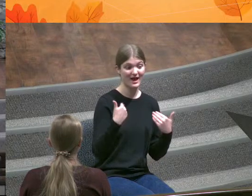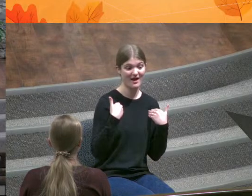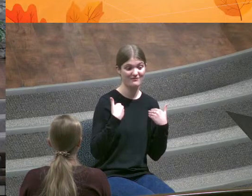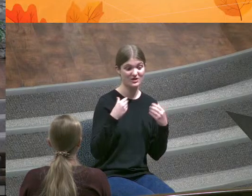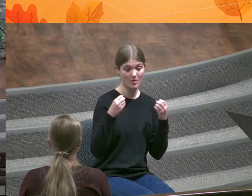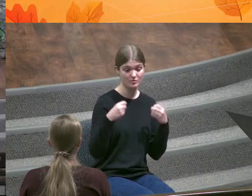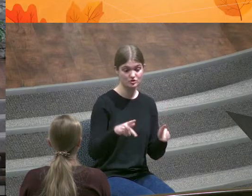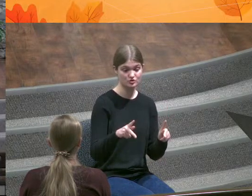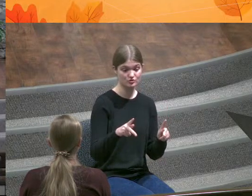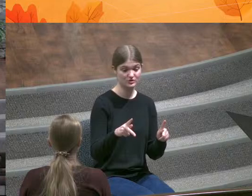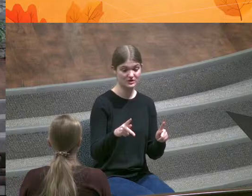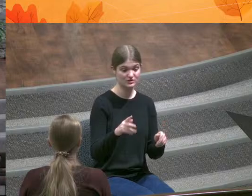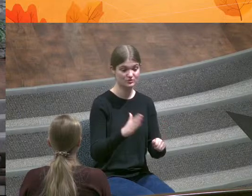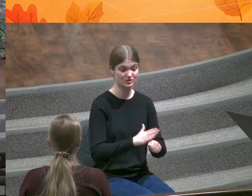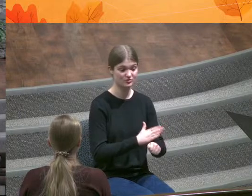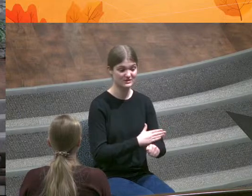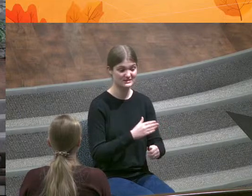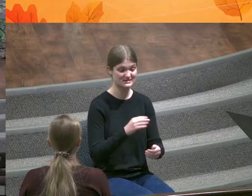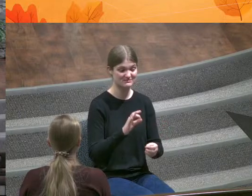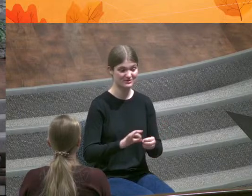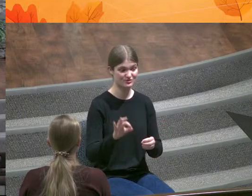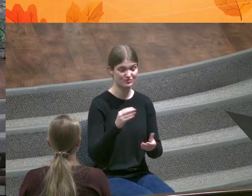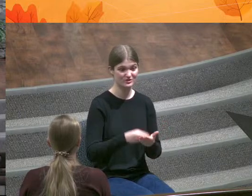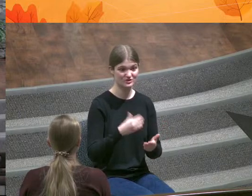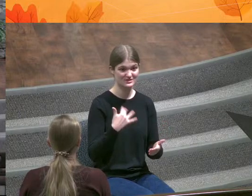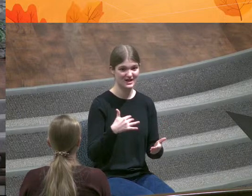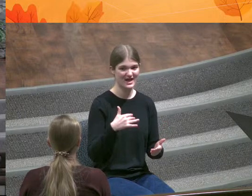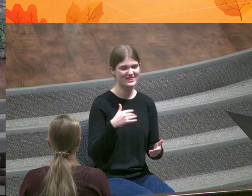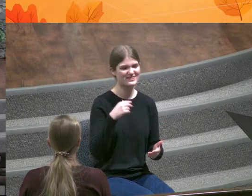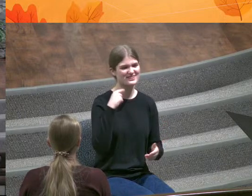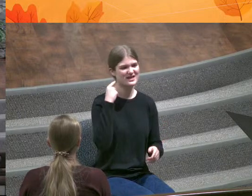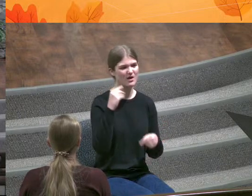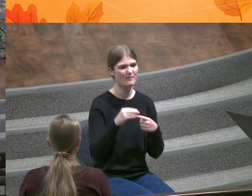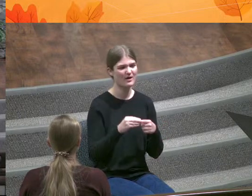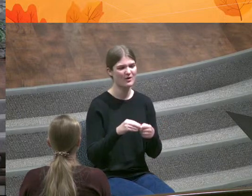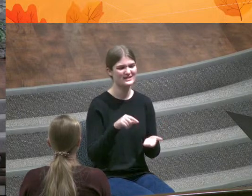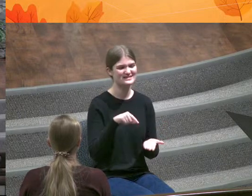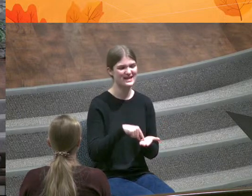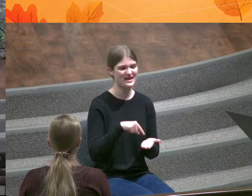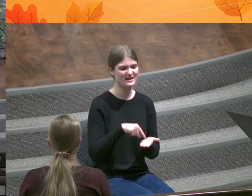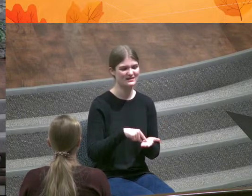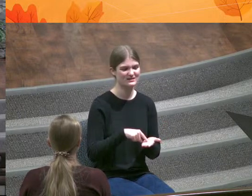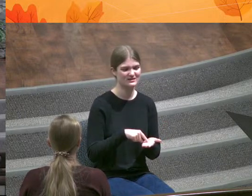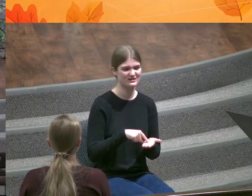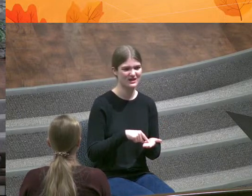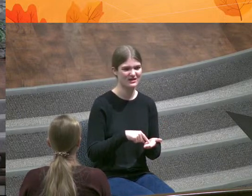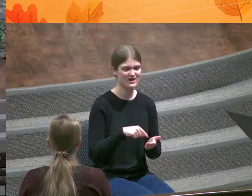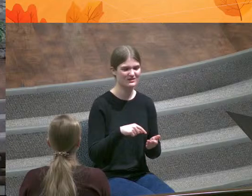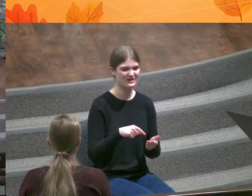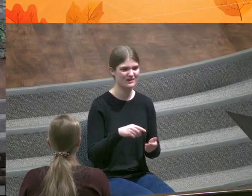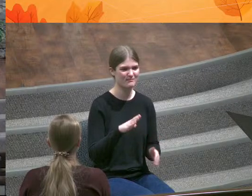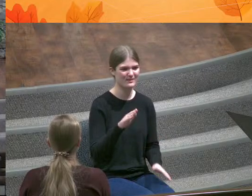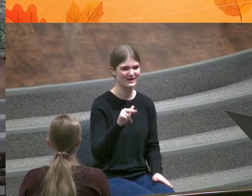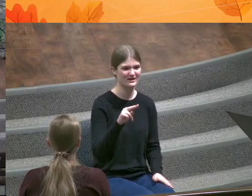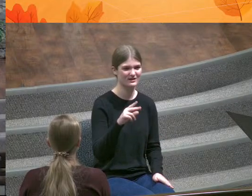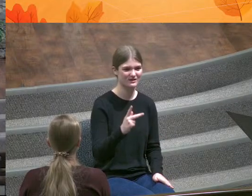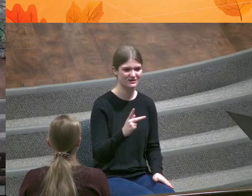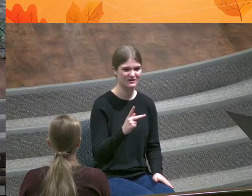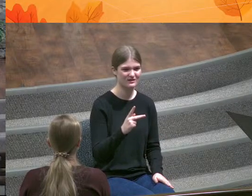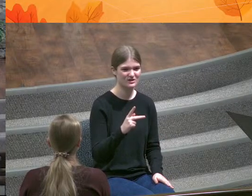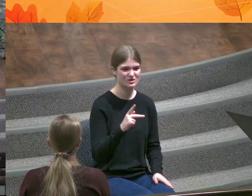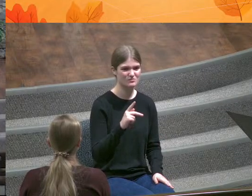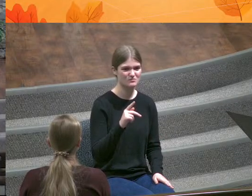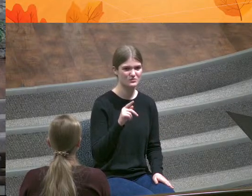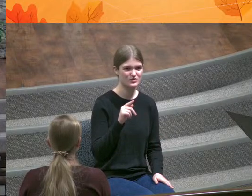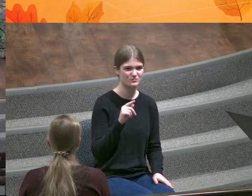riches. Let's look at it like a bank, like a debt owed to the bank. Whatever debt, you fill in the amount, you fill in the bank,